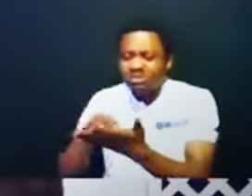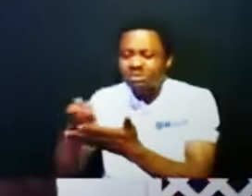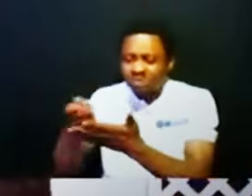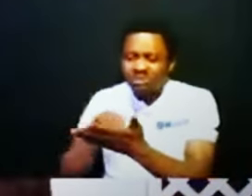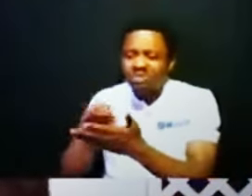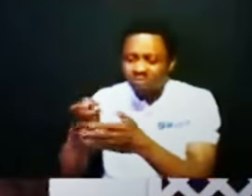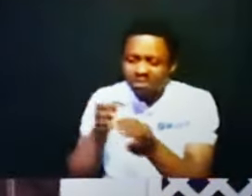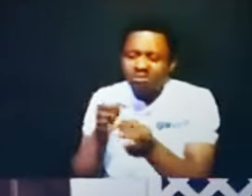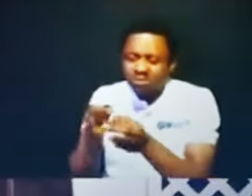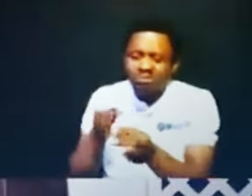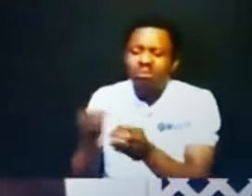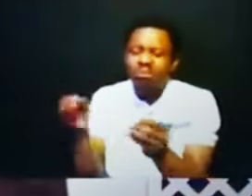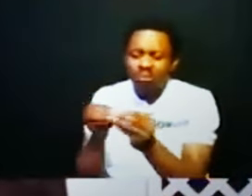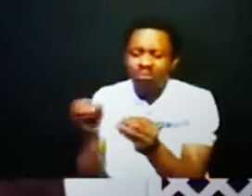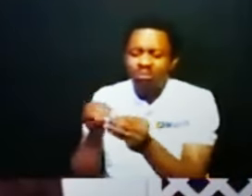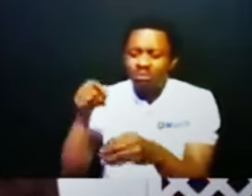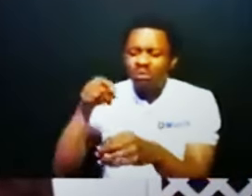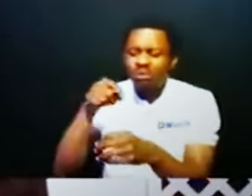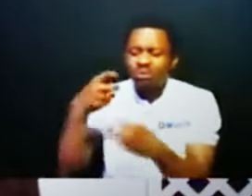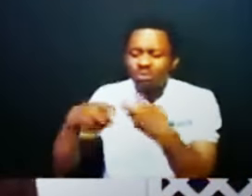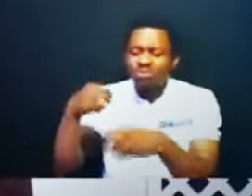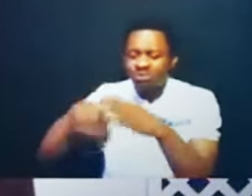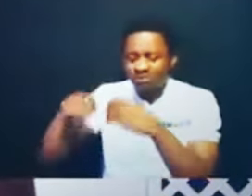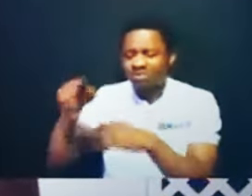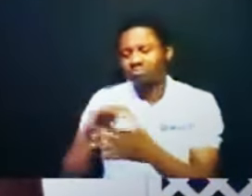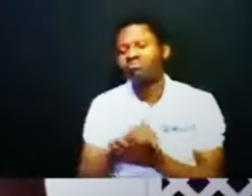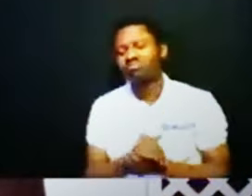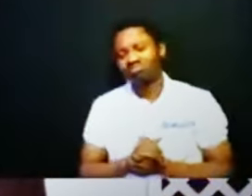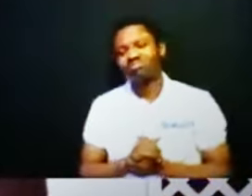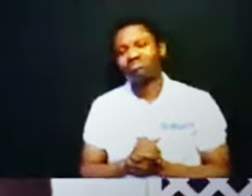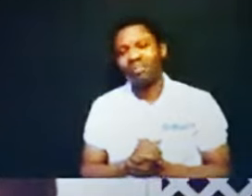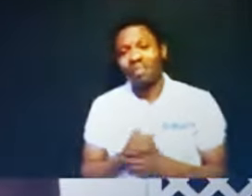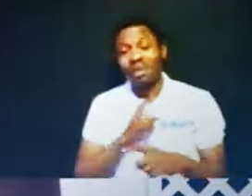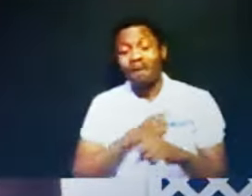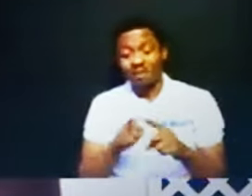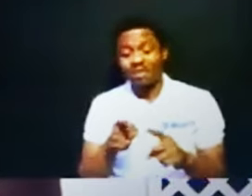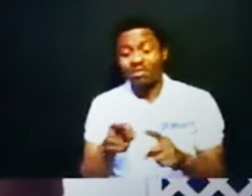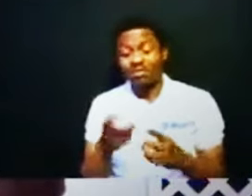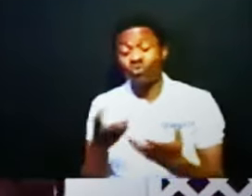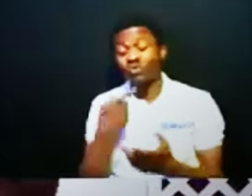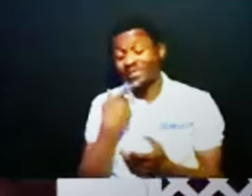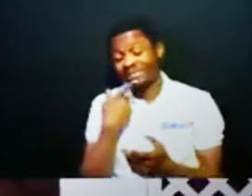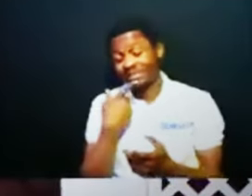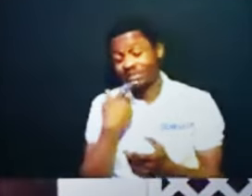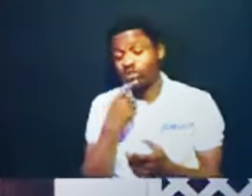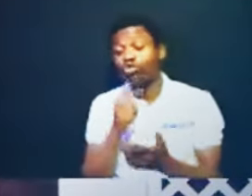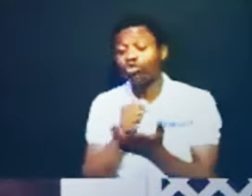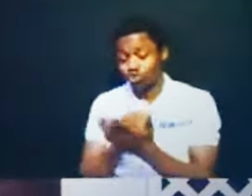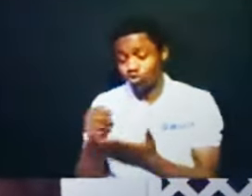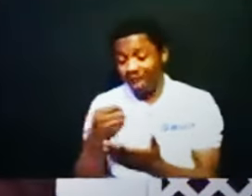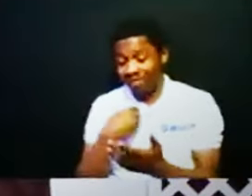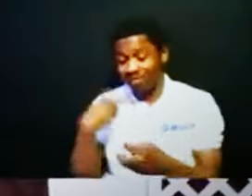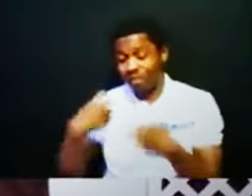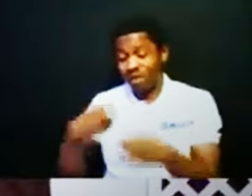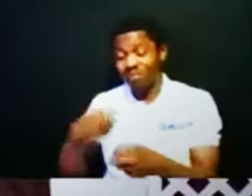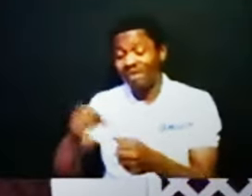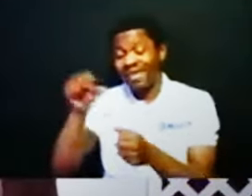issues in the church. But I want to say that there are issues everywhere.